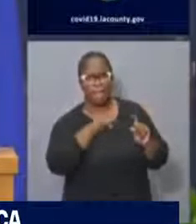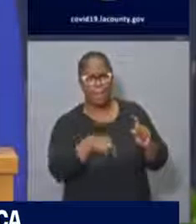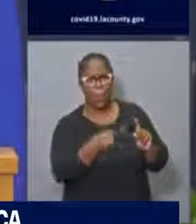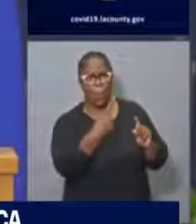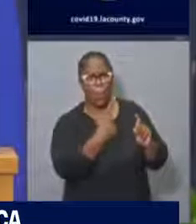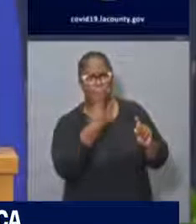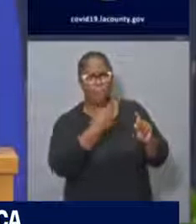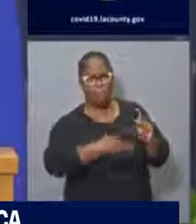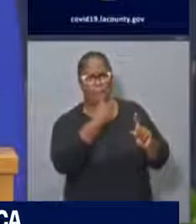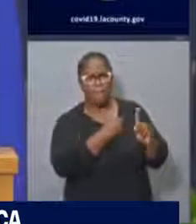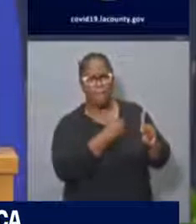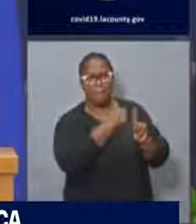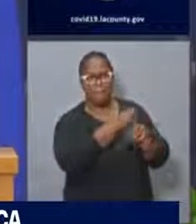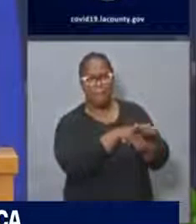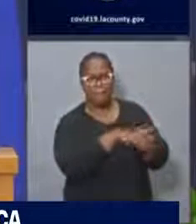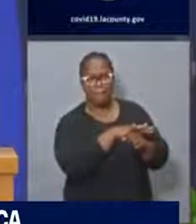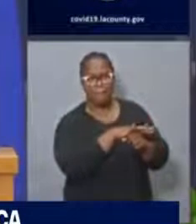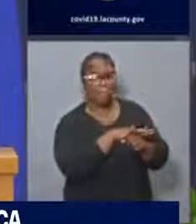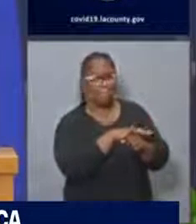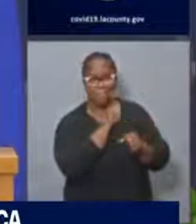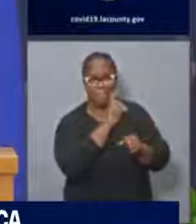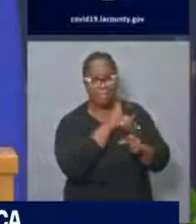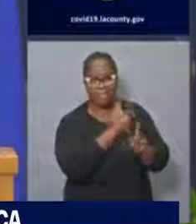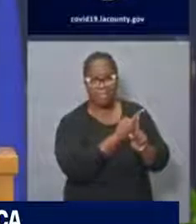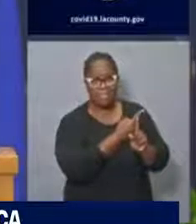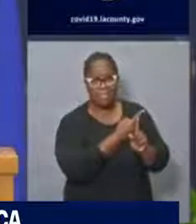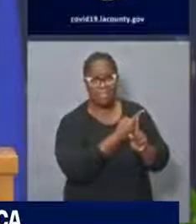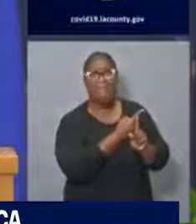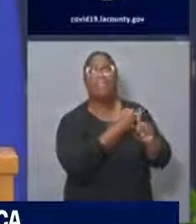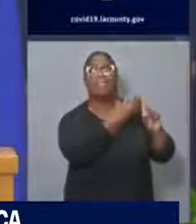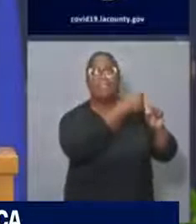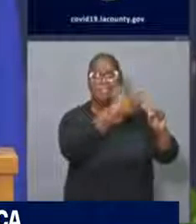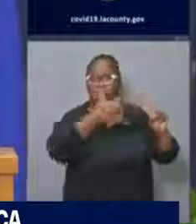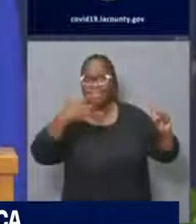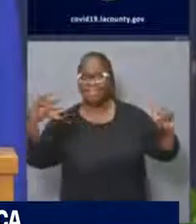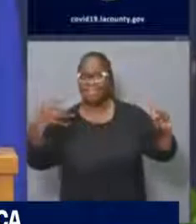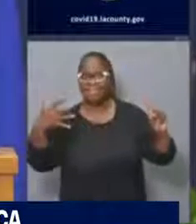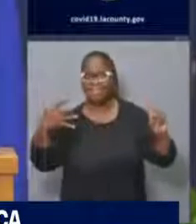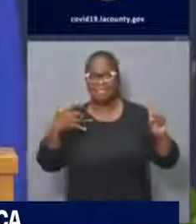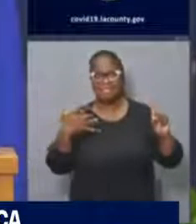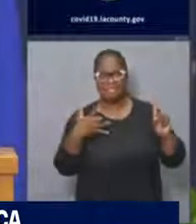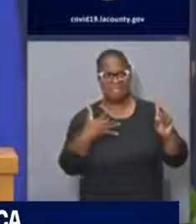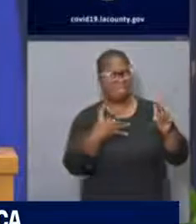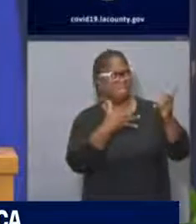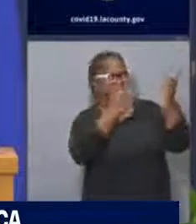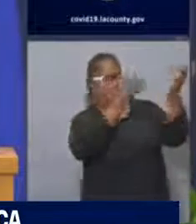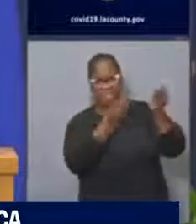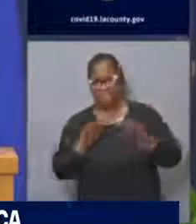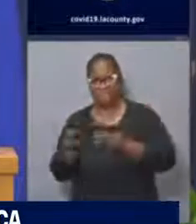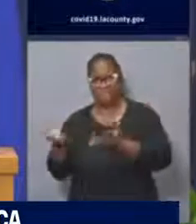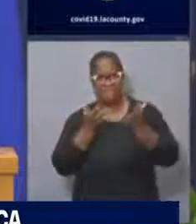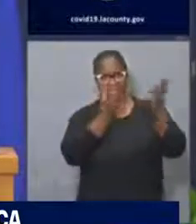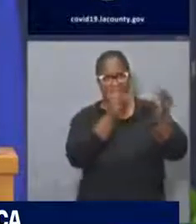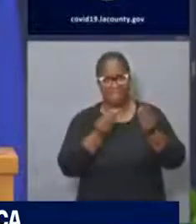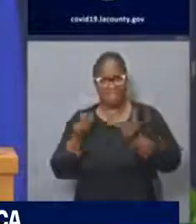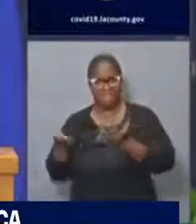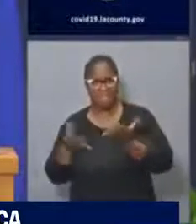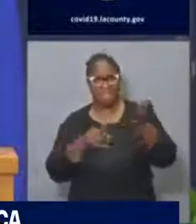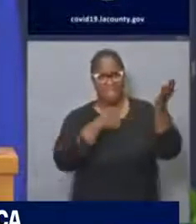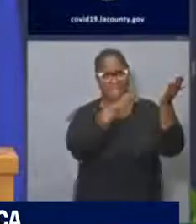that are highly impacted. It doesn't stop there. It's about funneling resources to communities that have been